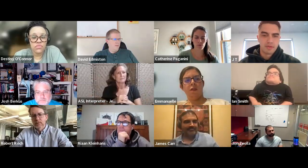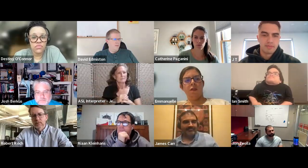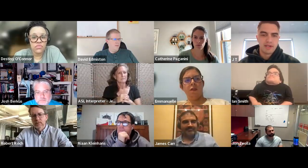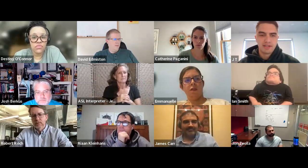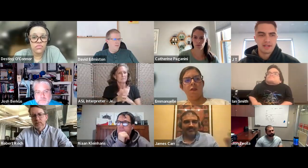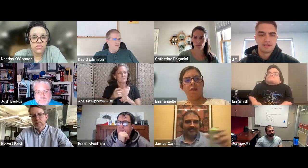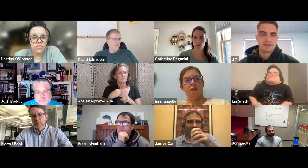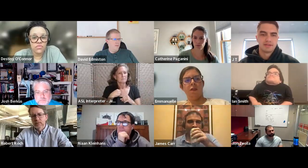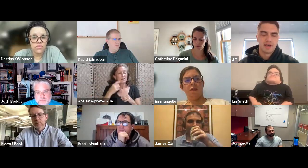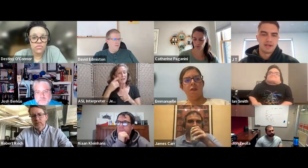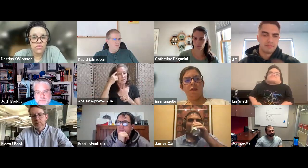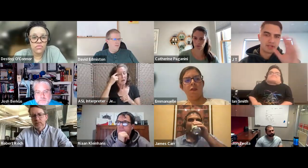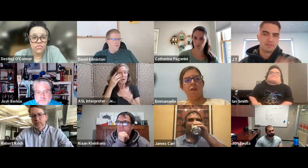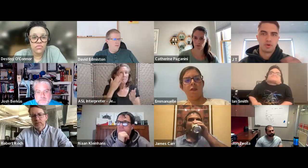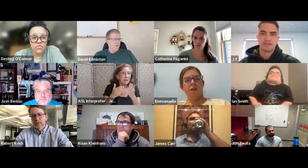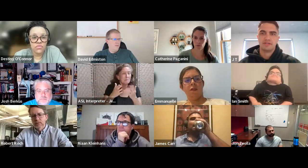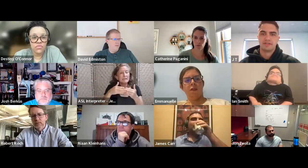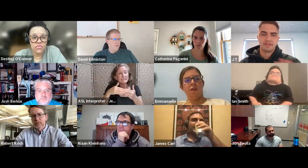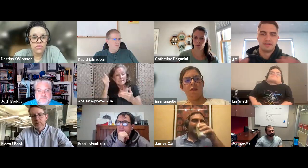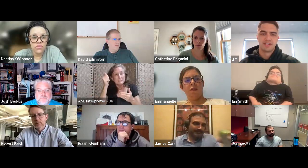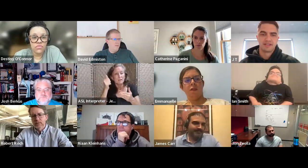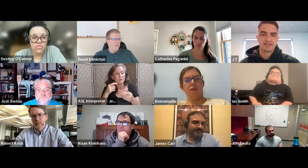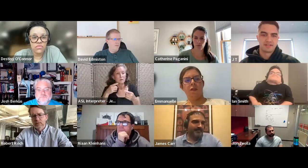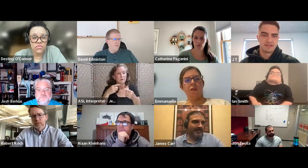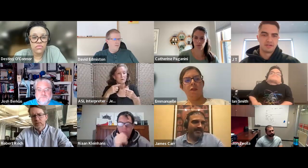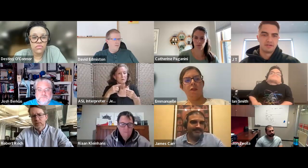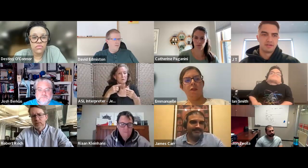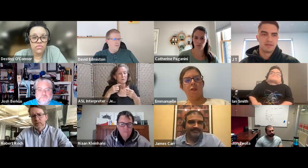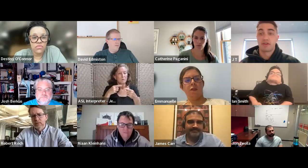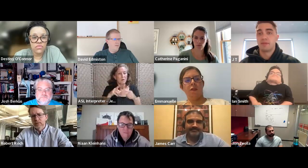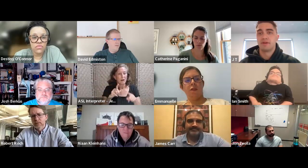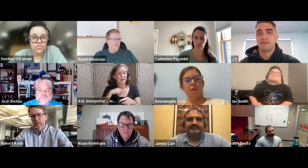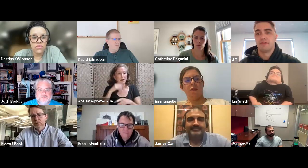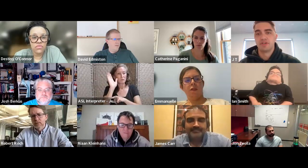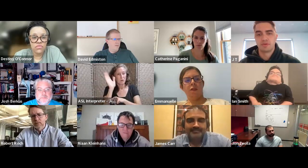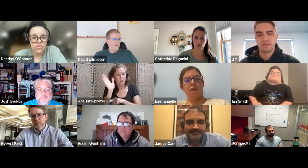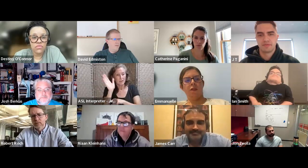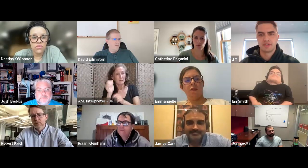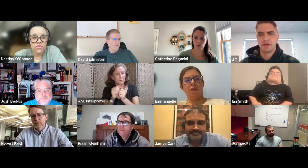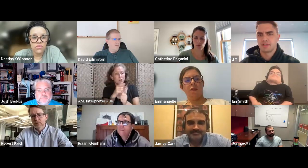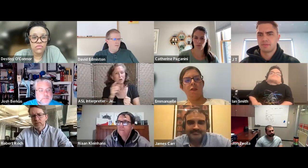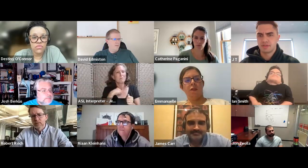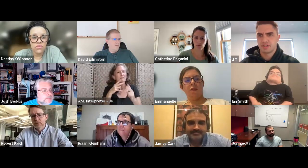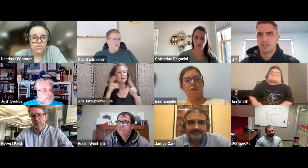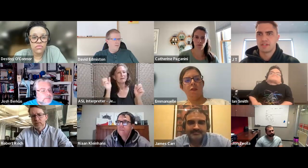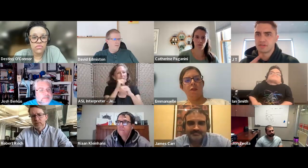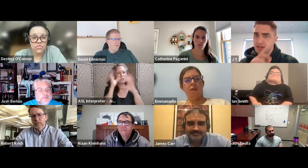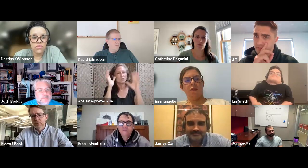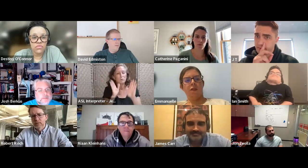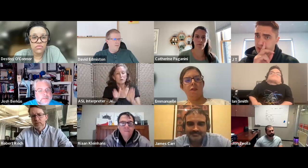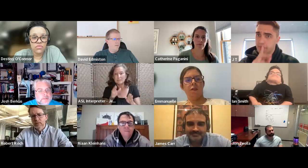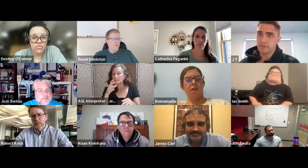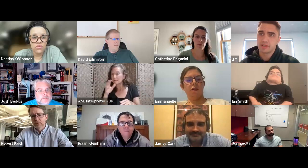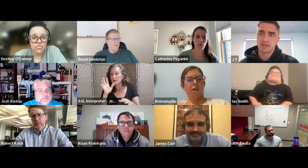So I thought it might be easier as I'm talking to things to, I'll create a bit of a visual. So is it possible to share my